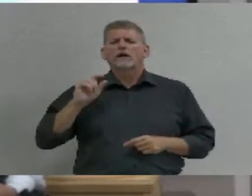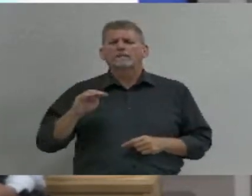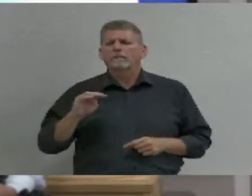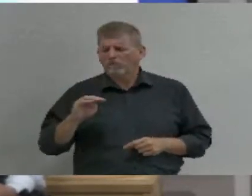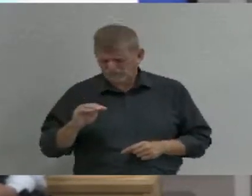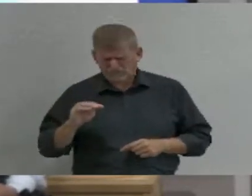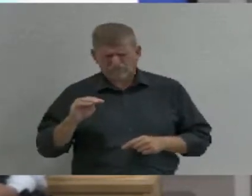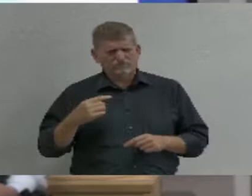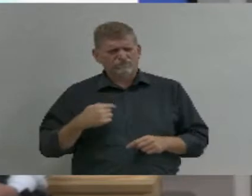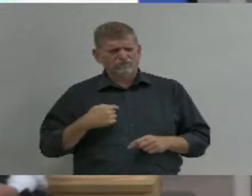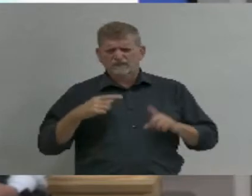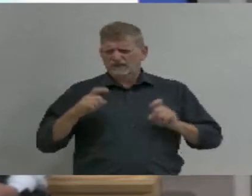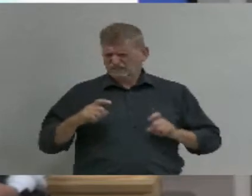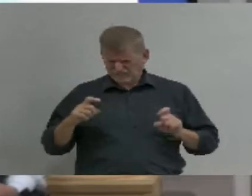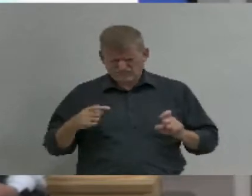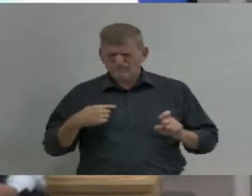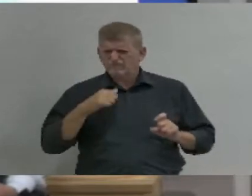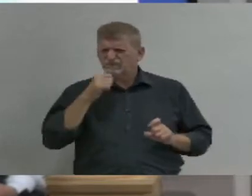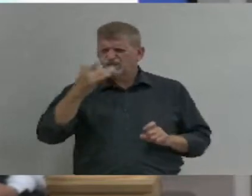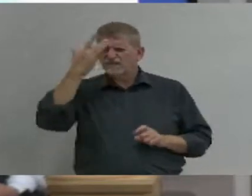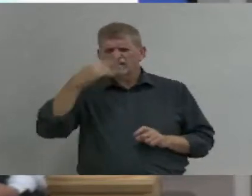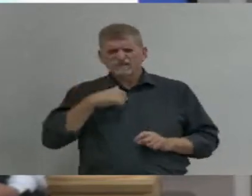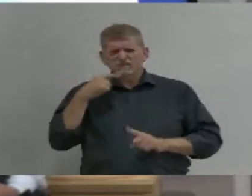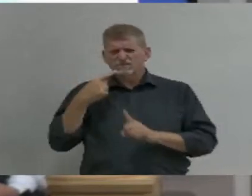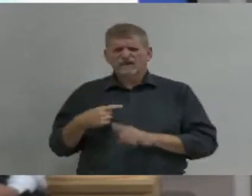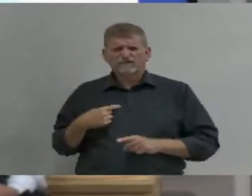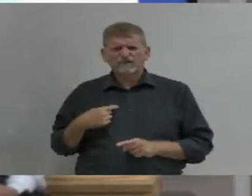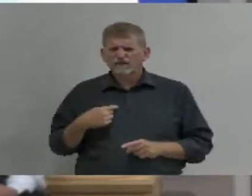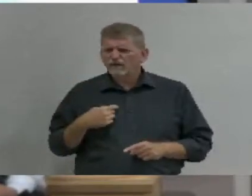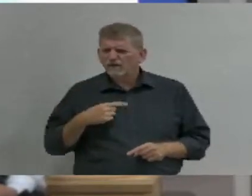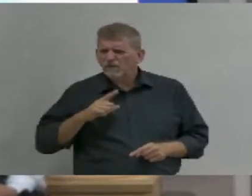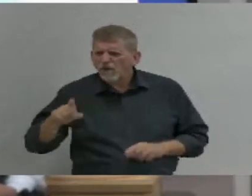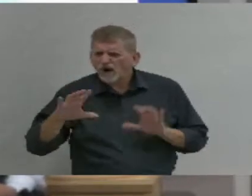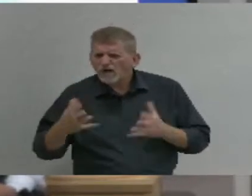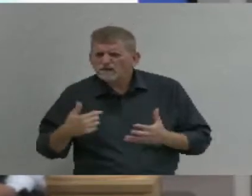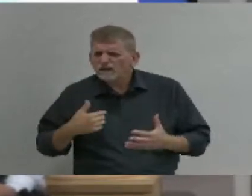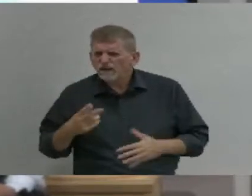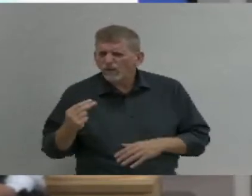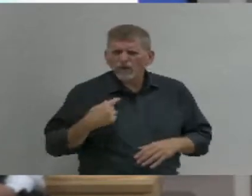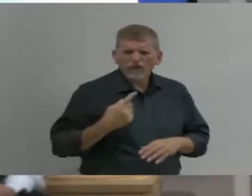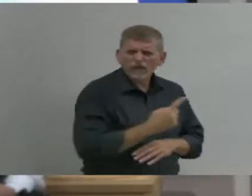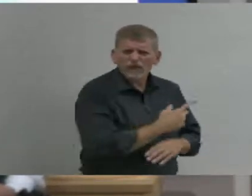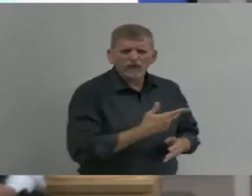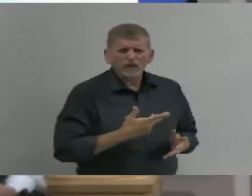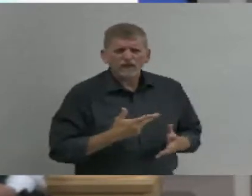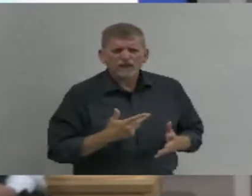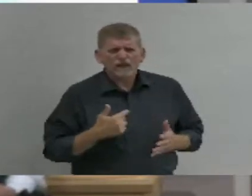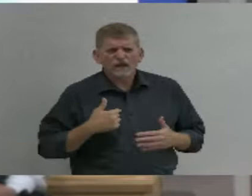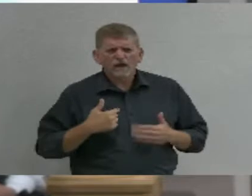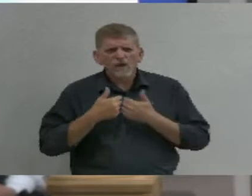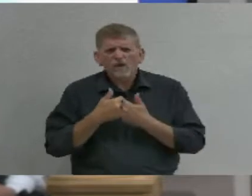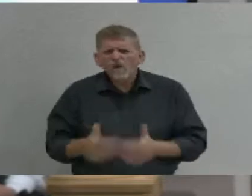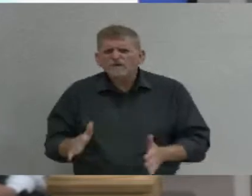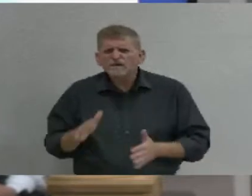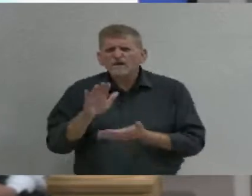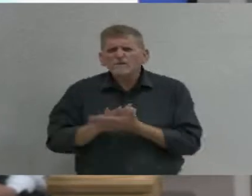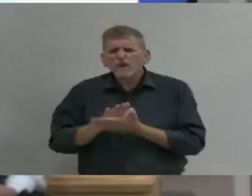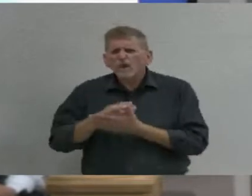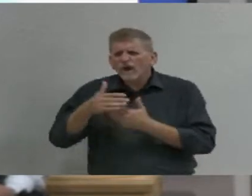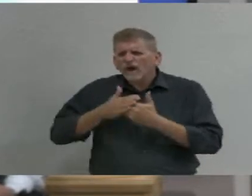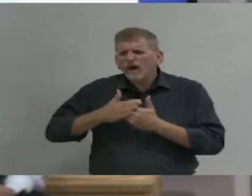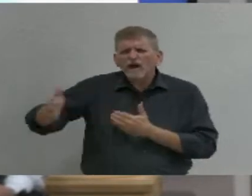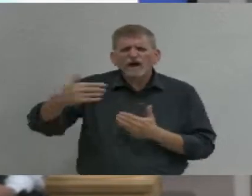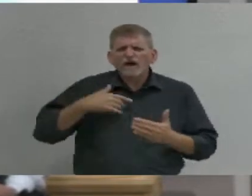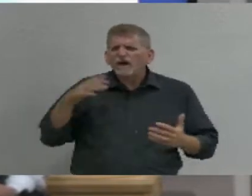could not go to chemistry lab or physics lab or biology lab, I'd have lost a whole year of study. You can't miss 2 weeks in